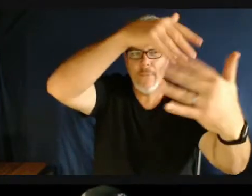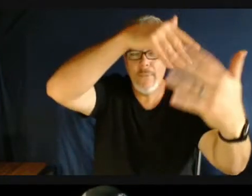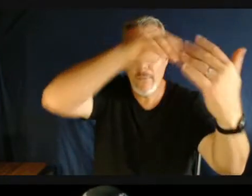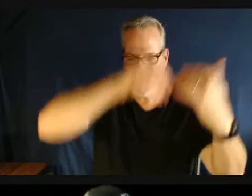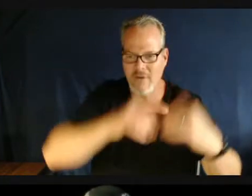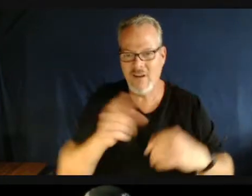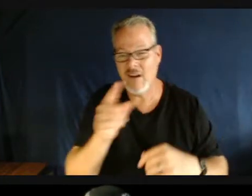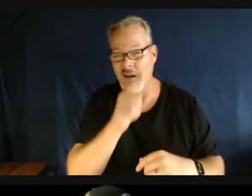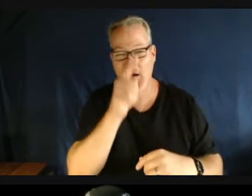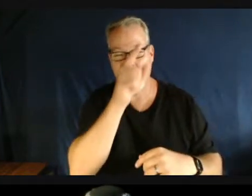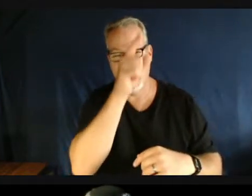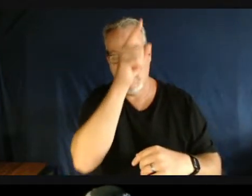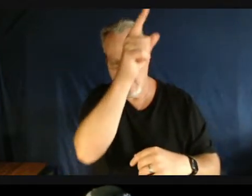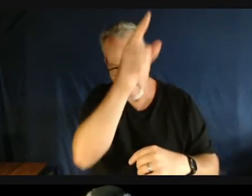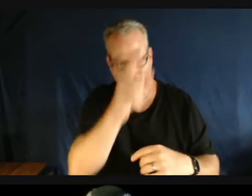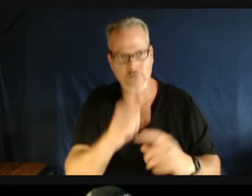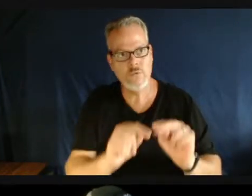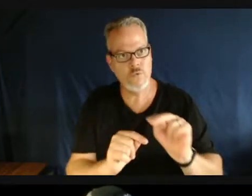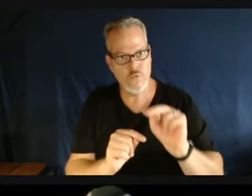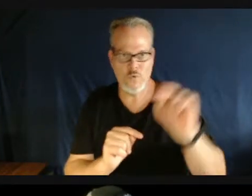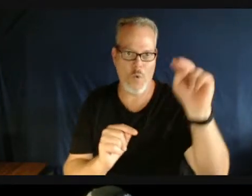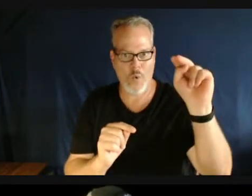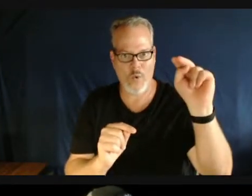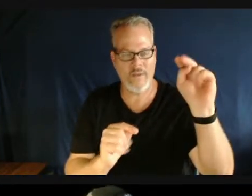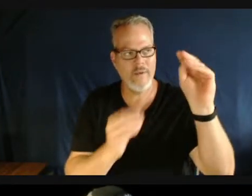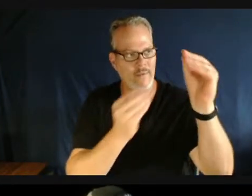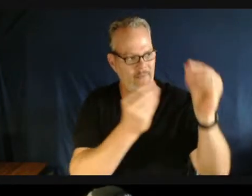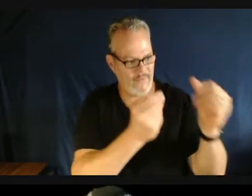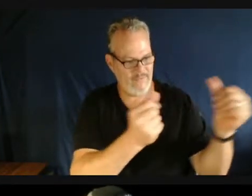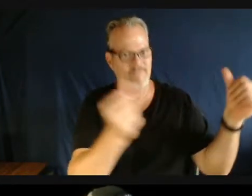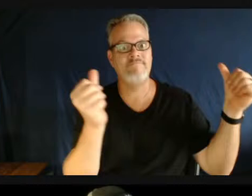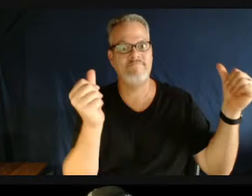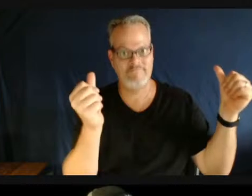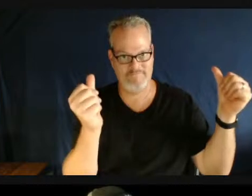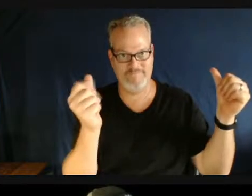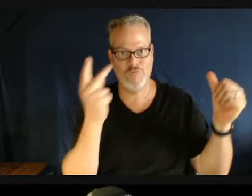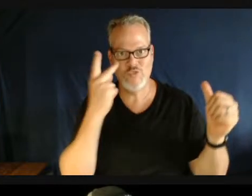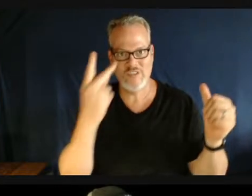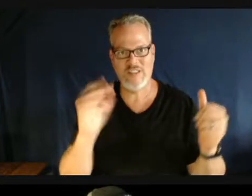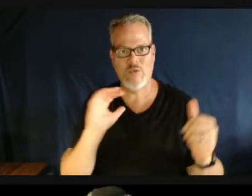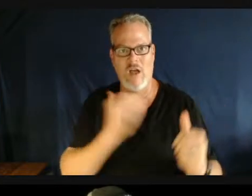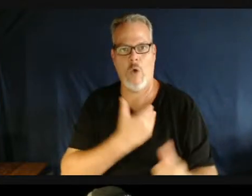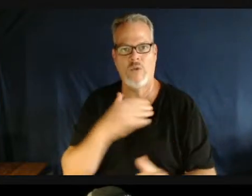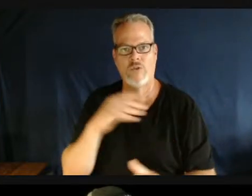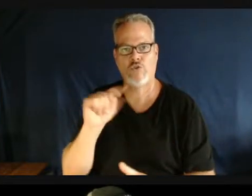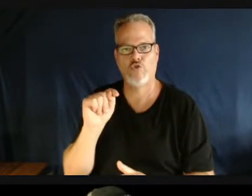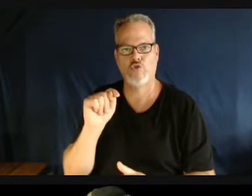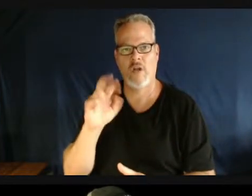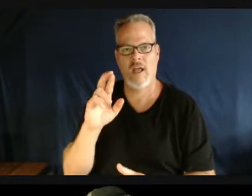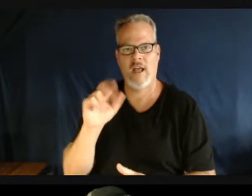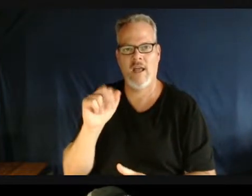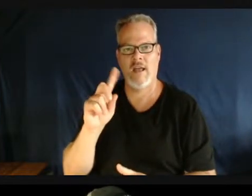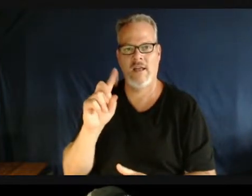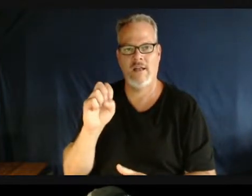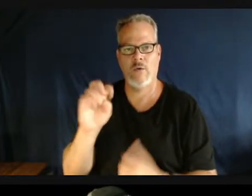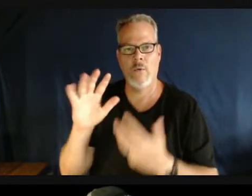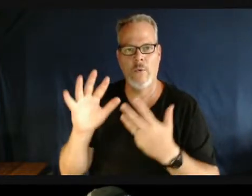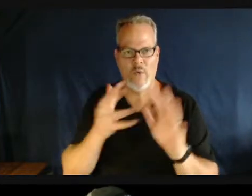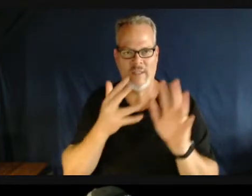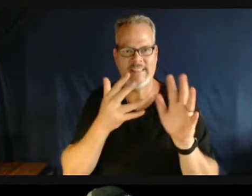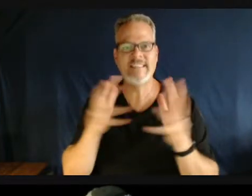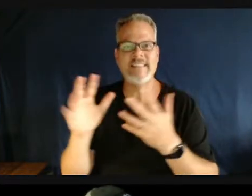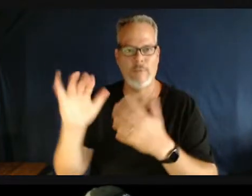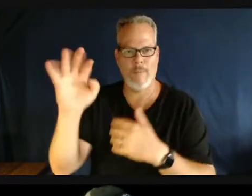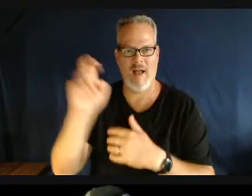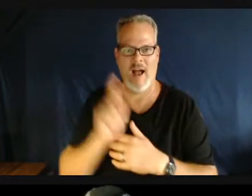blows across the other islands and then clears out in the next day or so as the trade winds appear to return. Currently, if we look at our